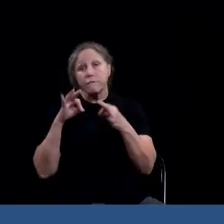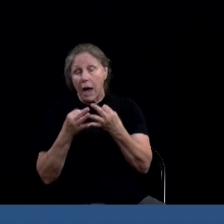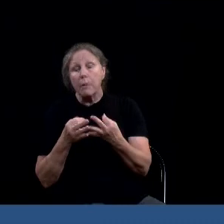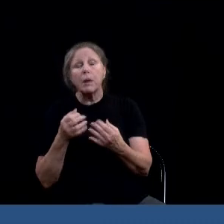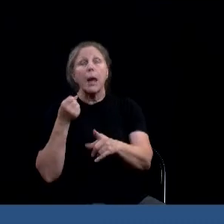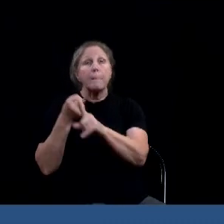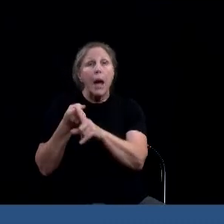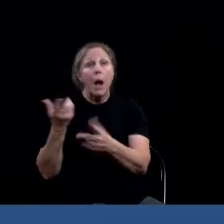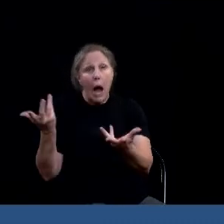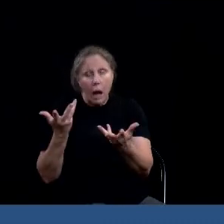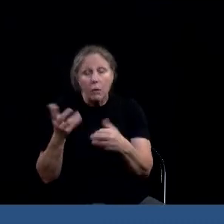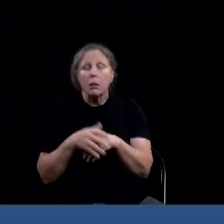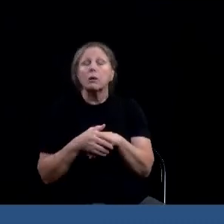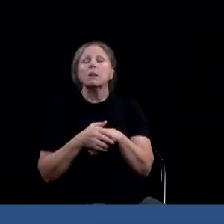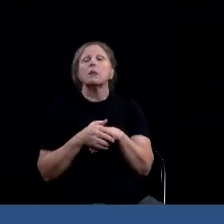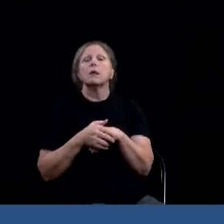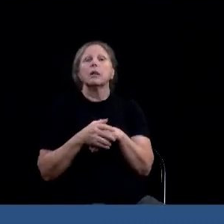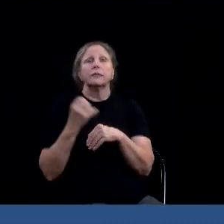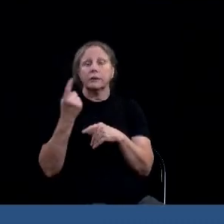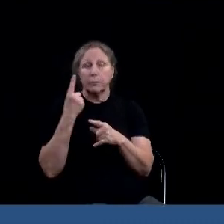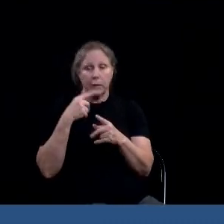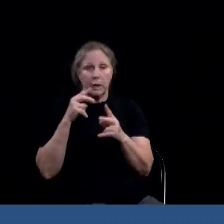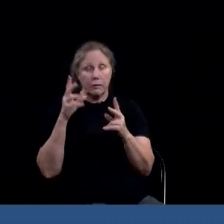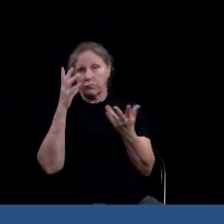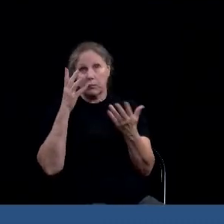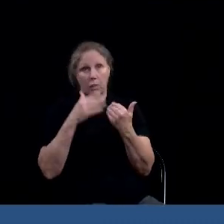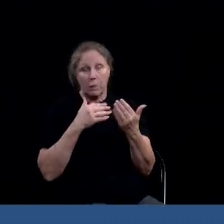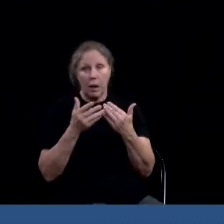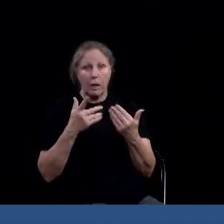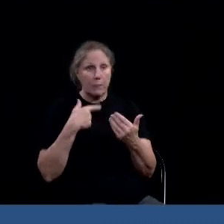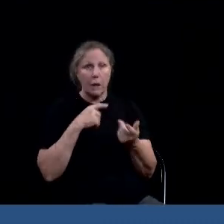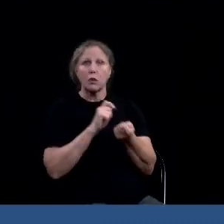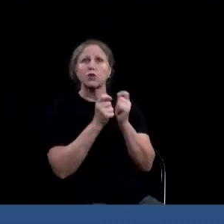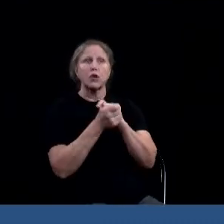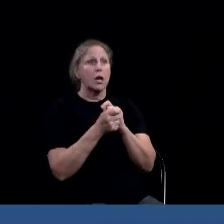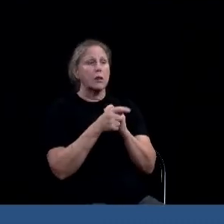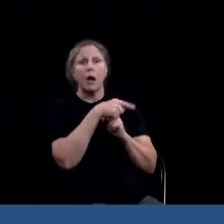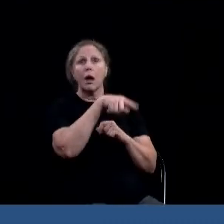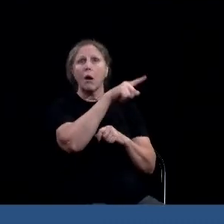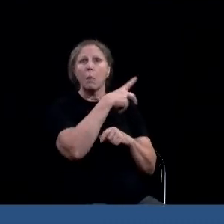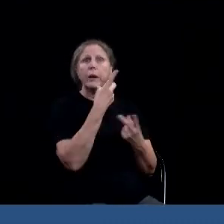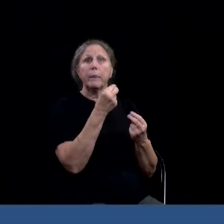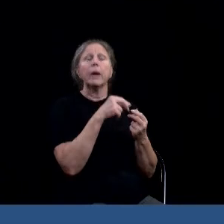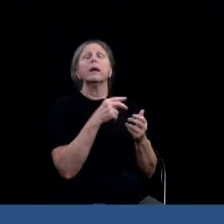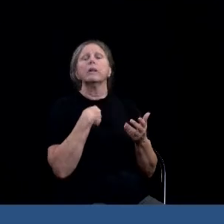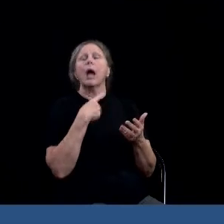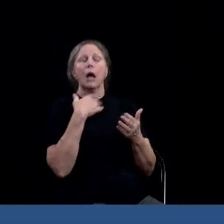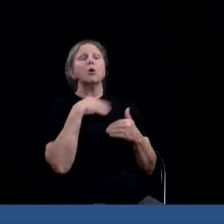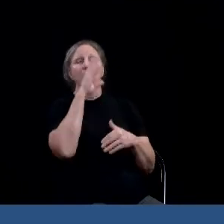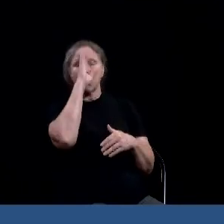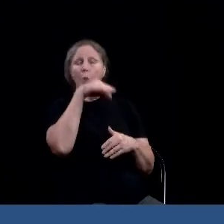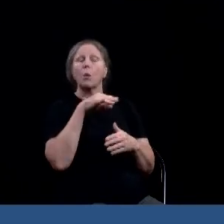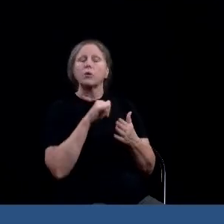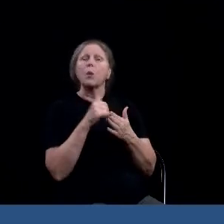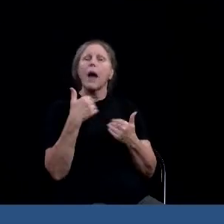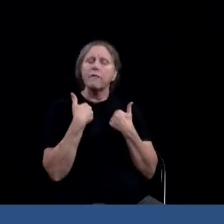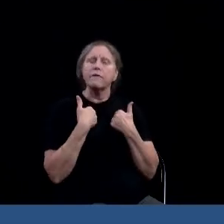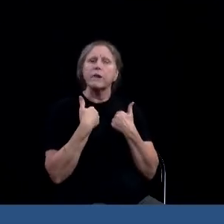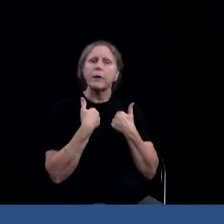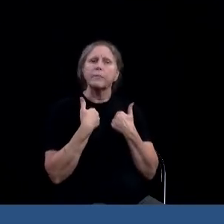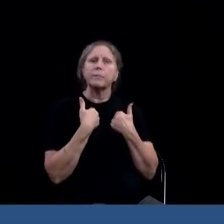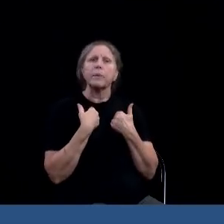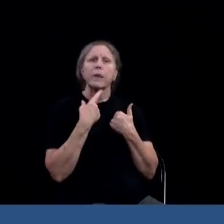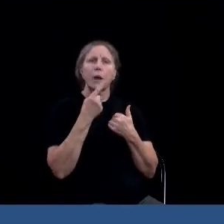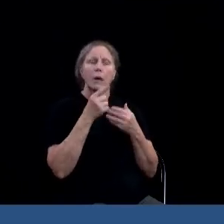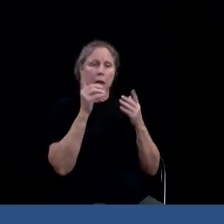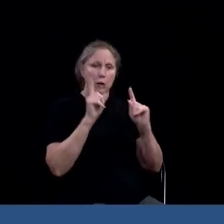well, they about to change so-and-so. What does that mean? So if there is a steadfast communication piece that does that, doesn't have